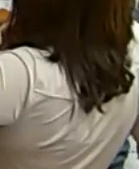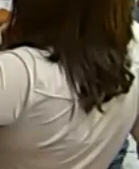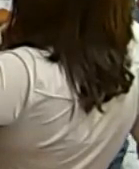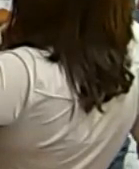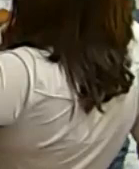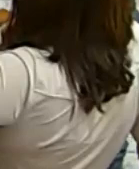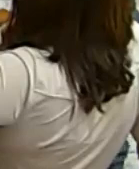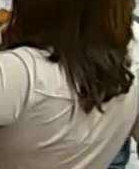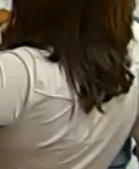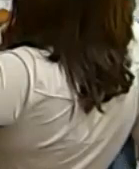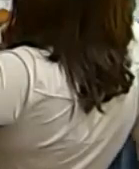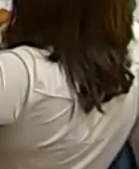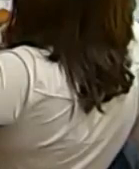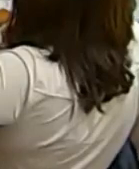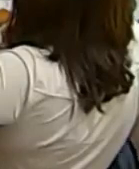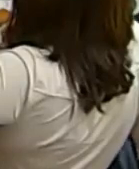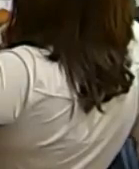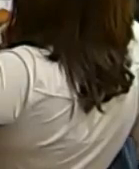And whatever they go through,